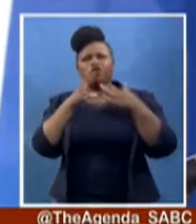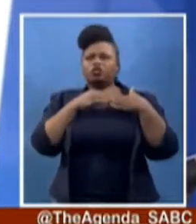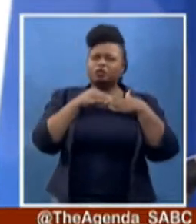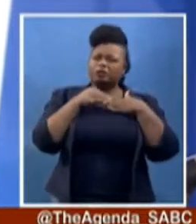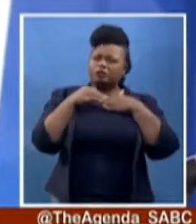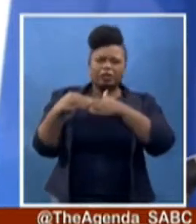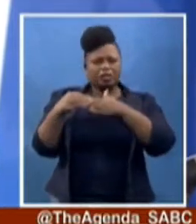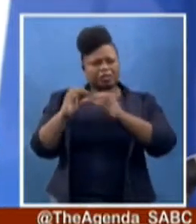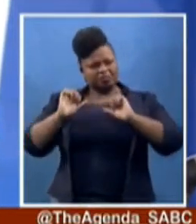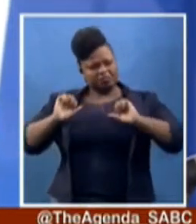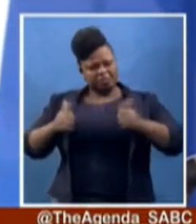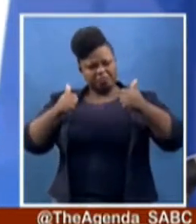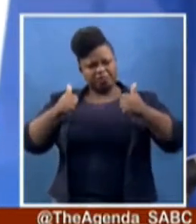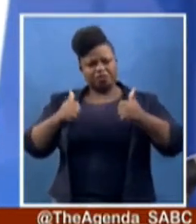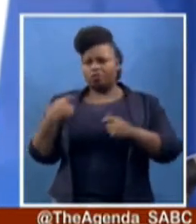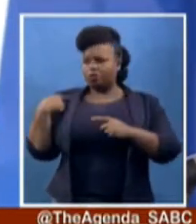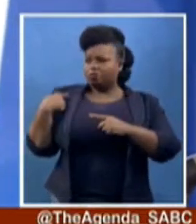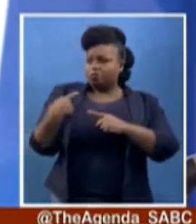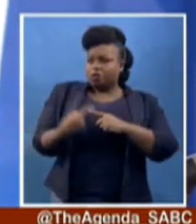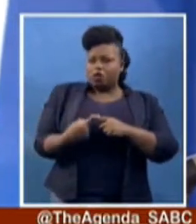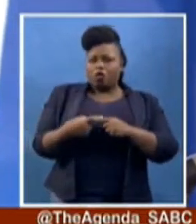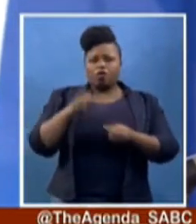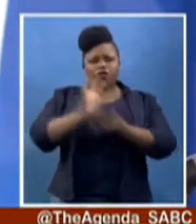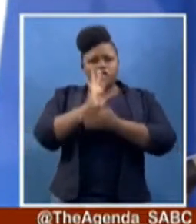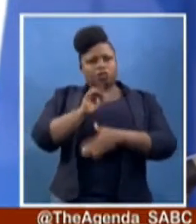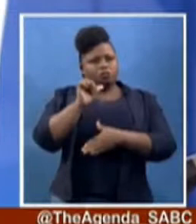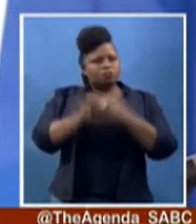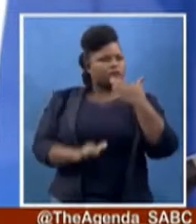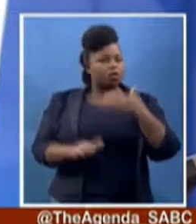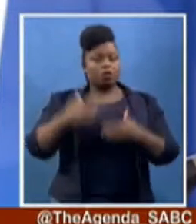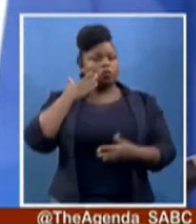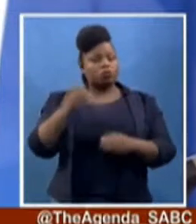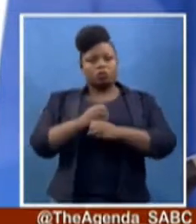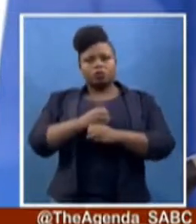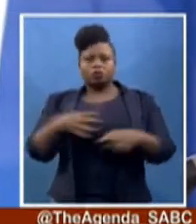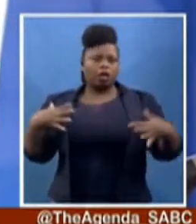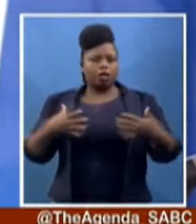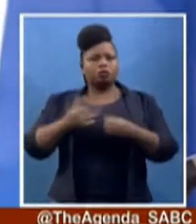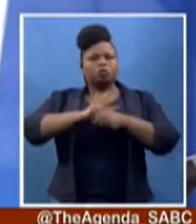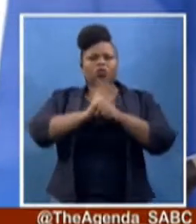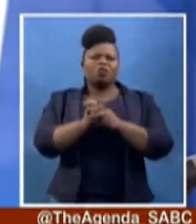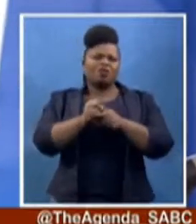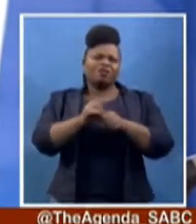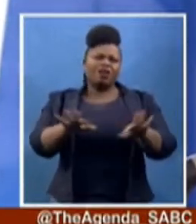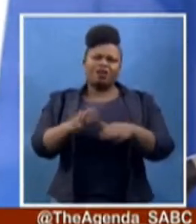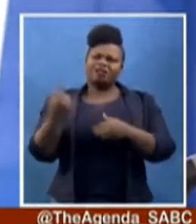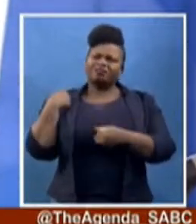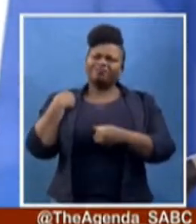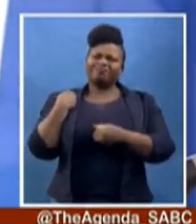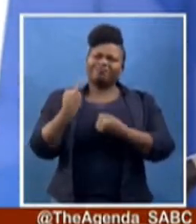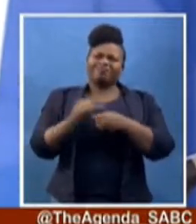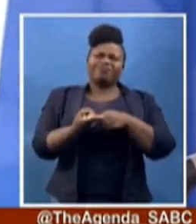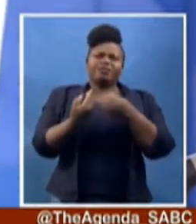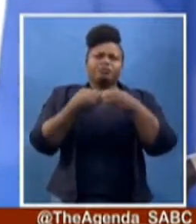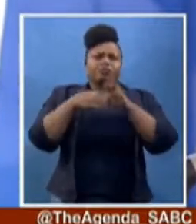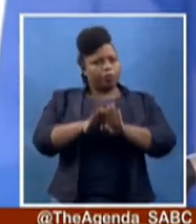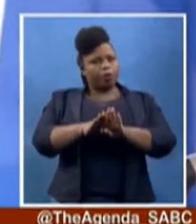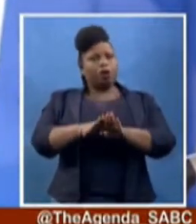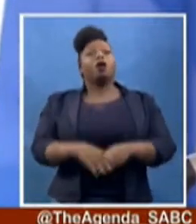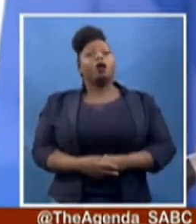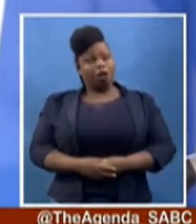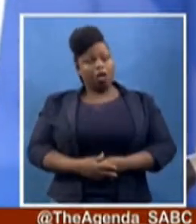months since the beginning of the COVID-19 pandemic. You have proven to be equal to